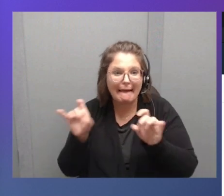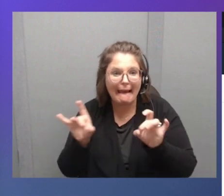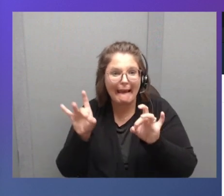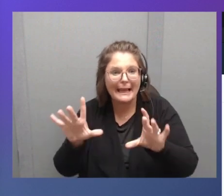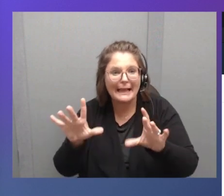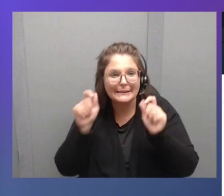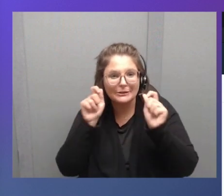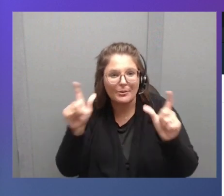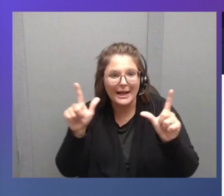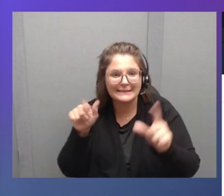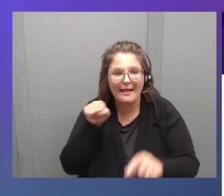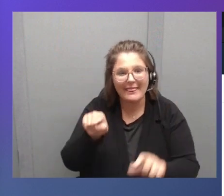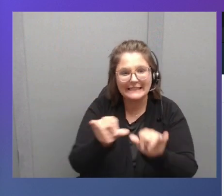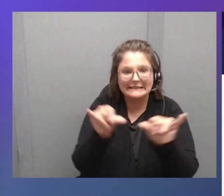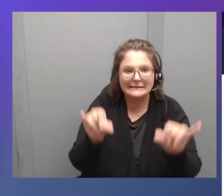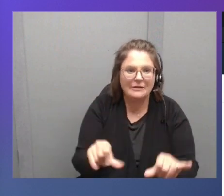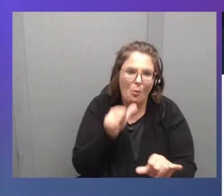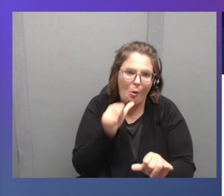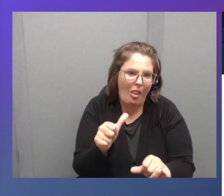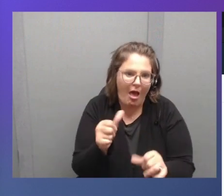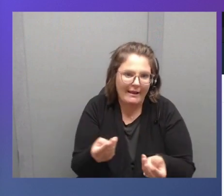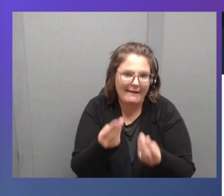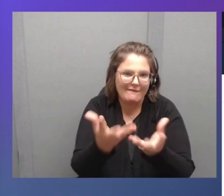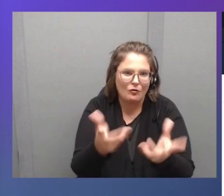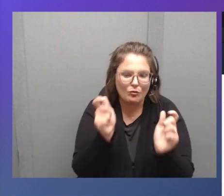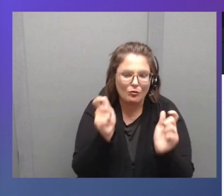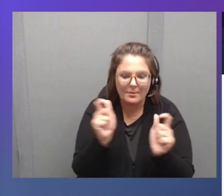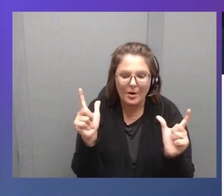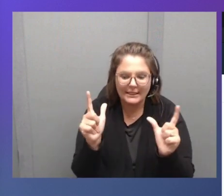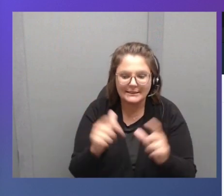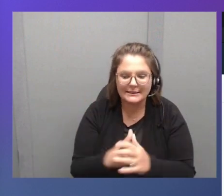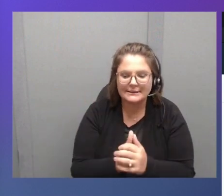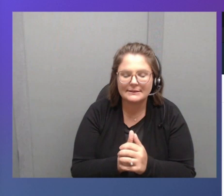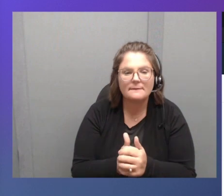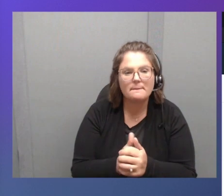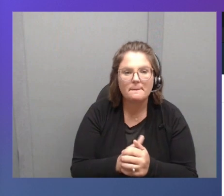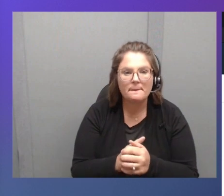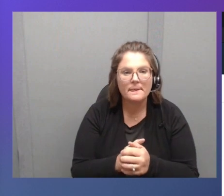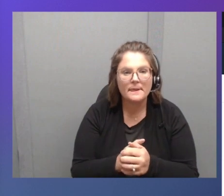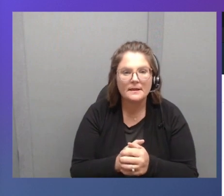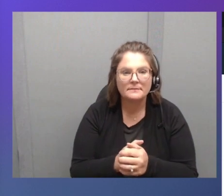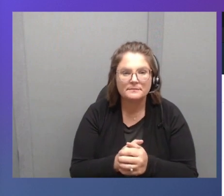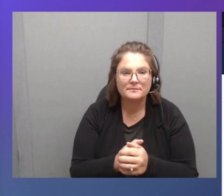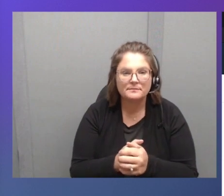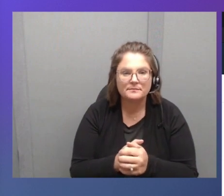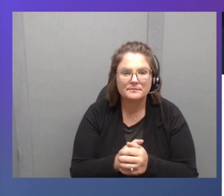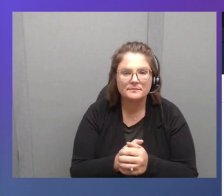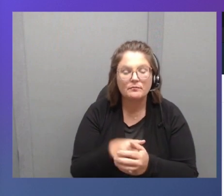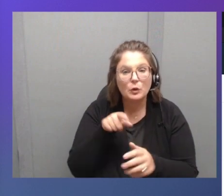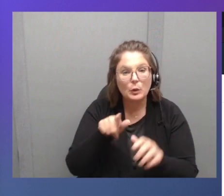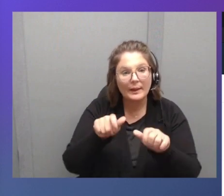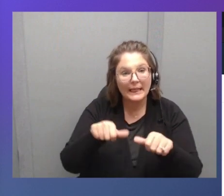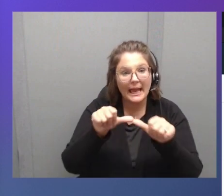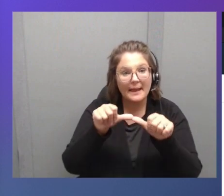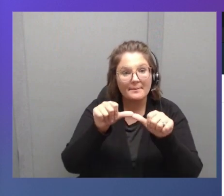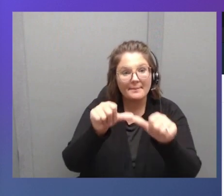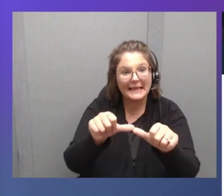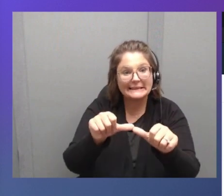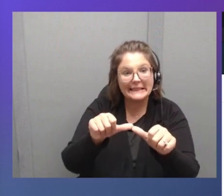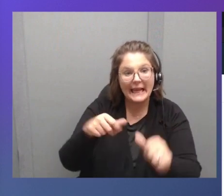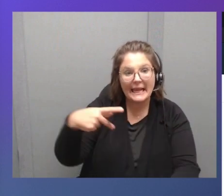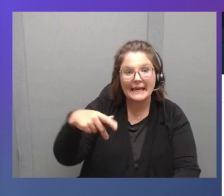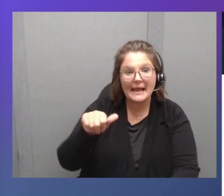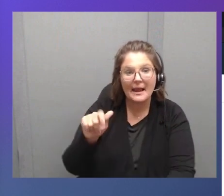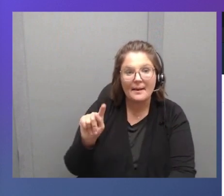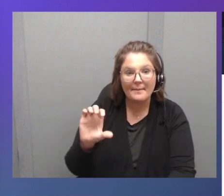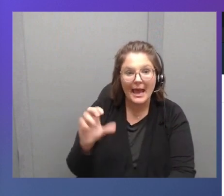that doesn't give you surprises. From the patch management perspective, you can maintain, patch,